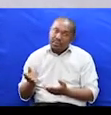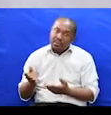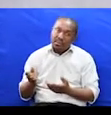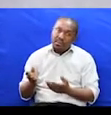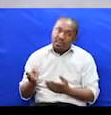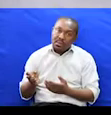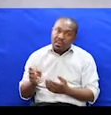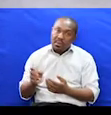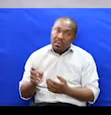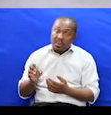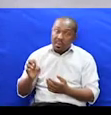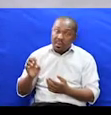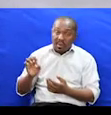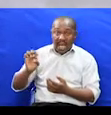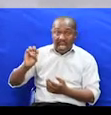it